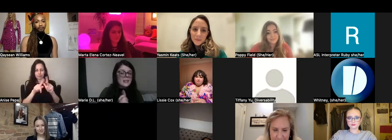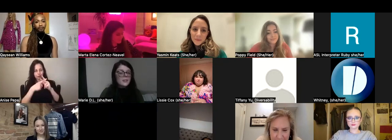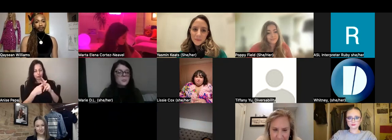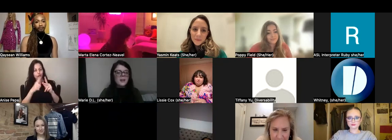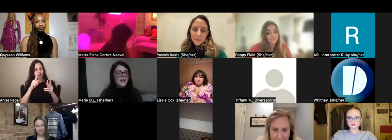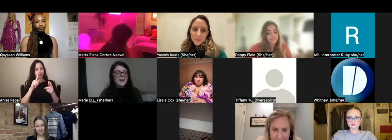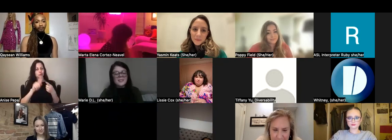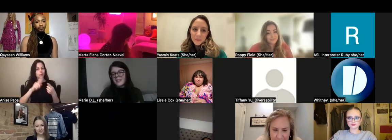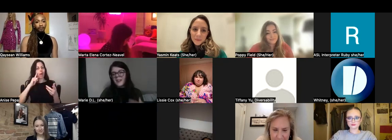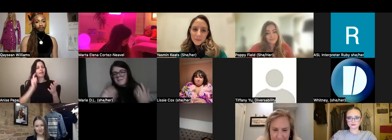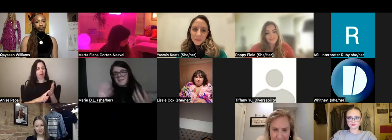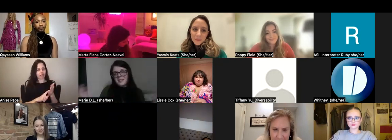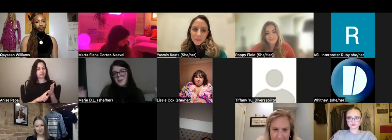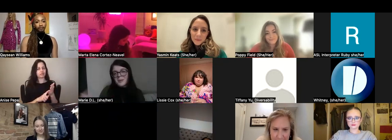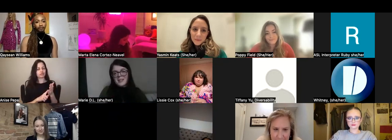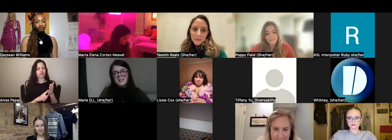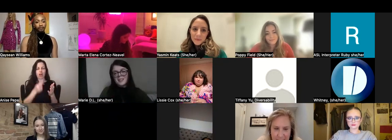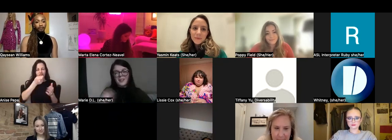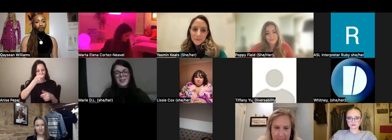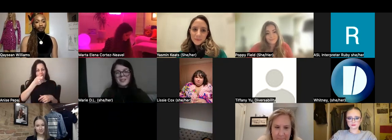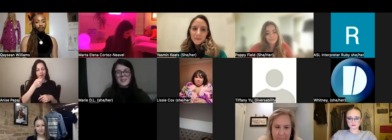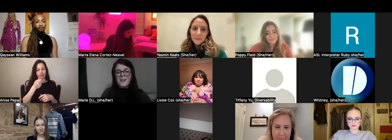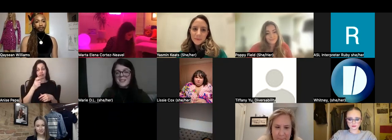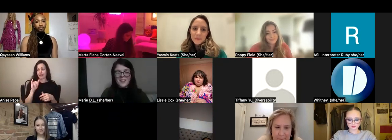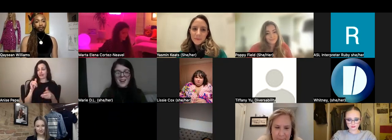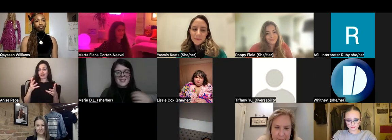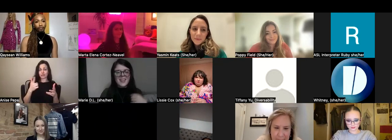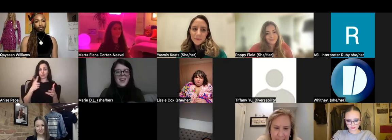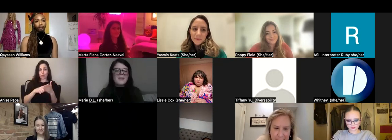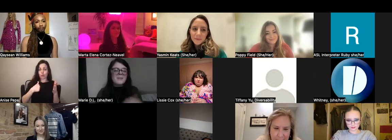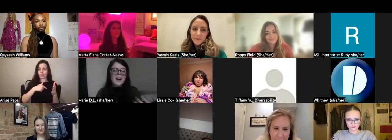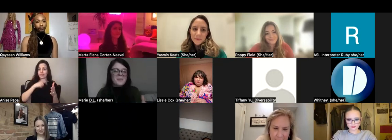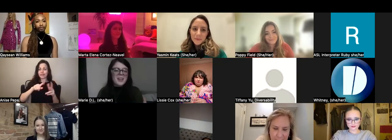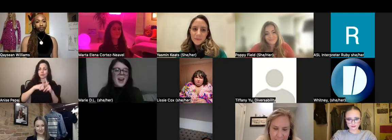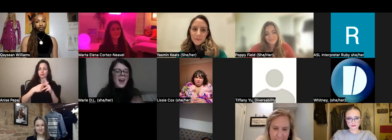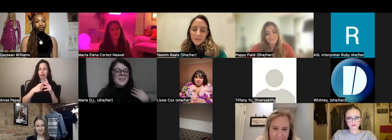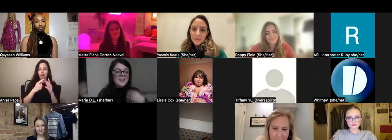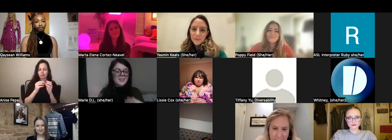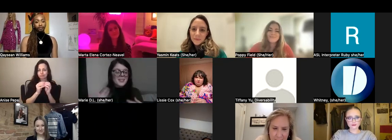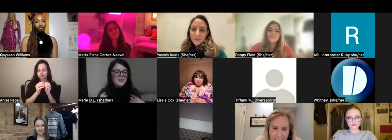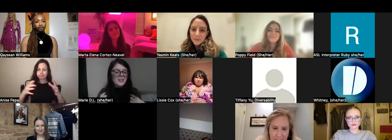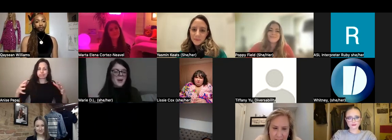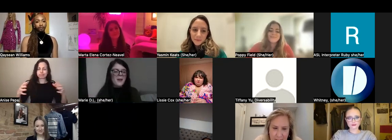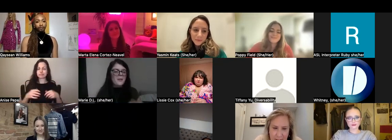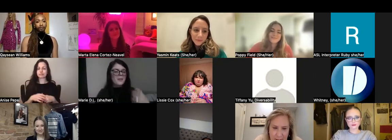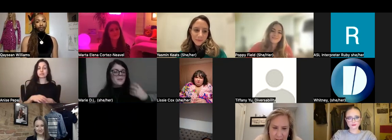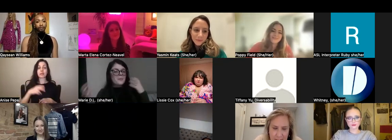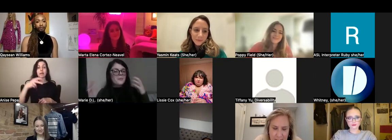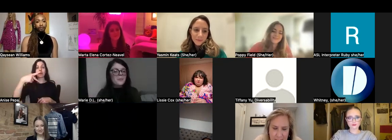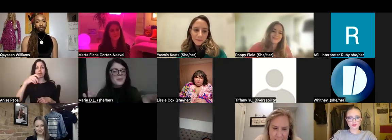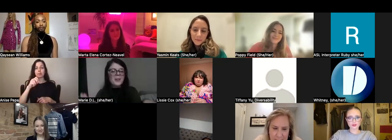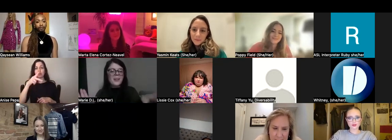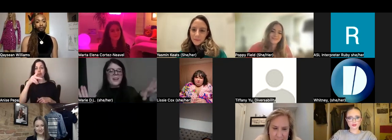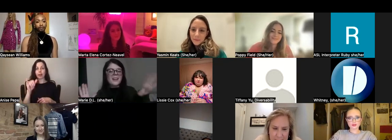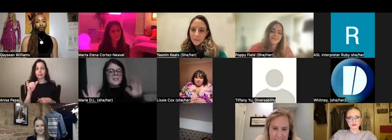least a little bit, and that's just what we need to start that snowball effect. Poppy, I would love to hear about the